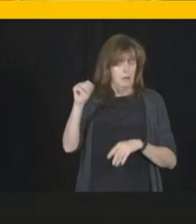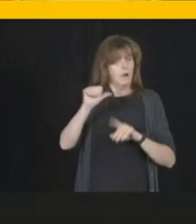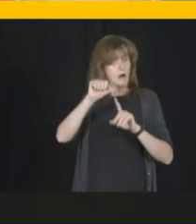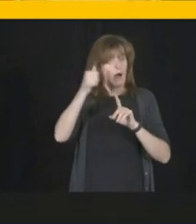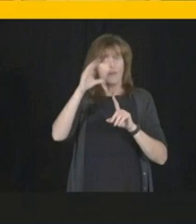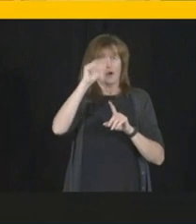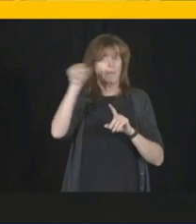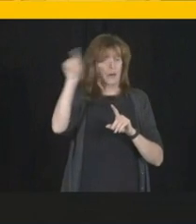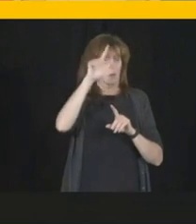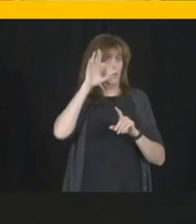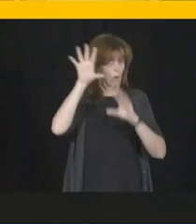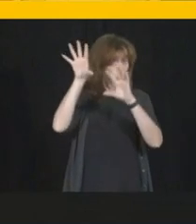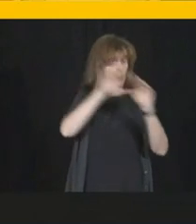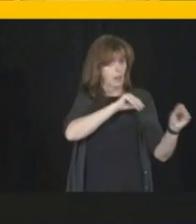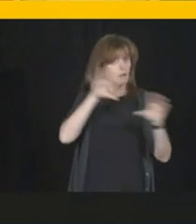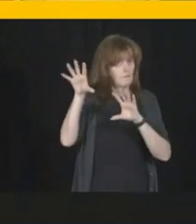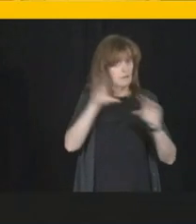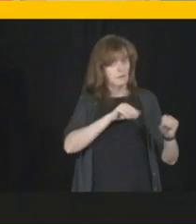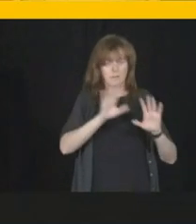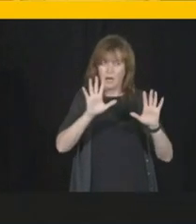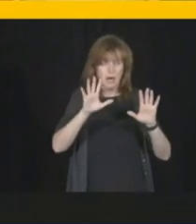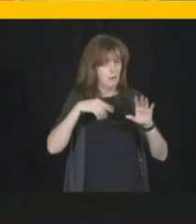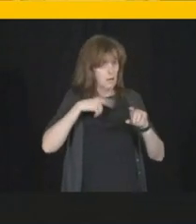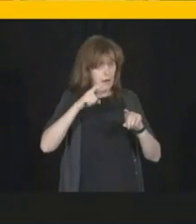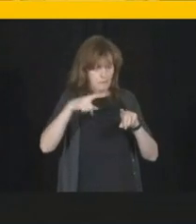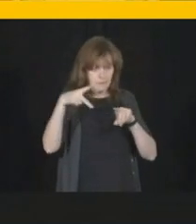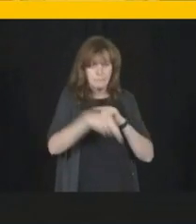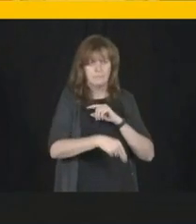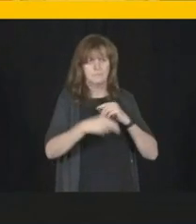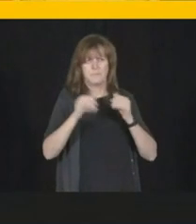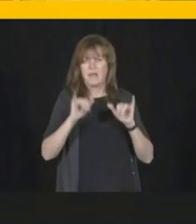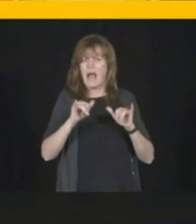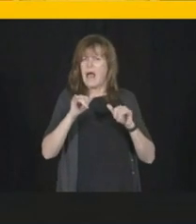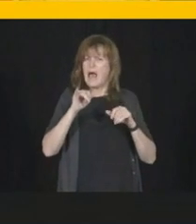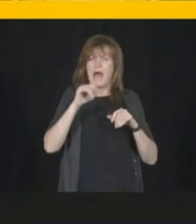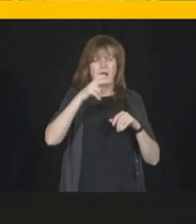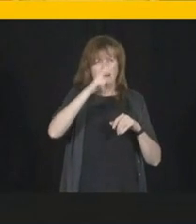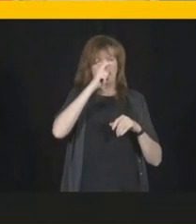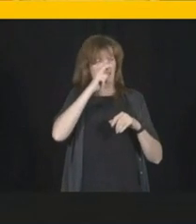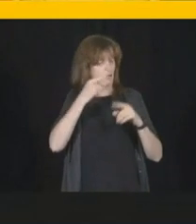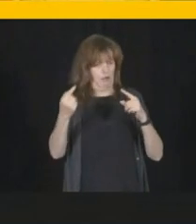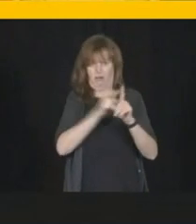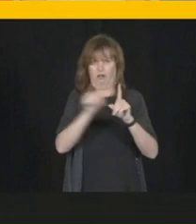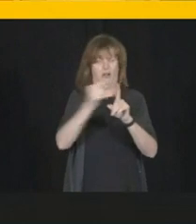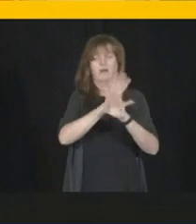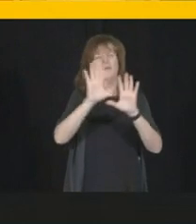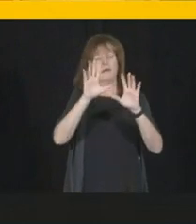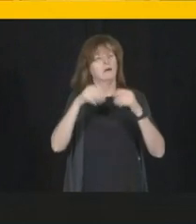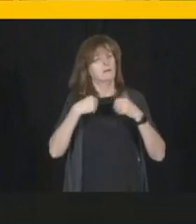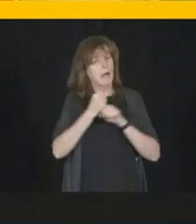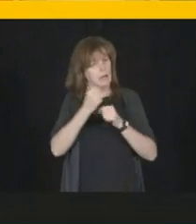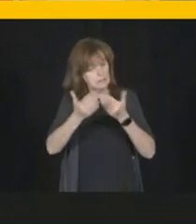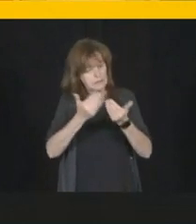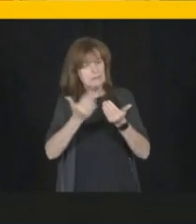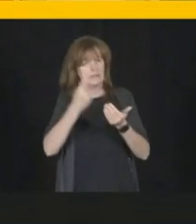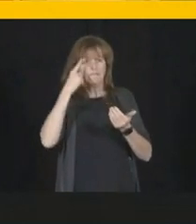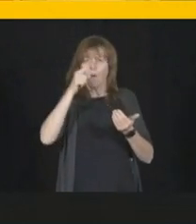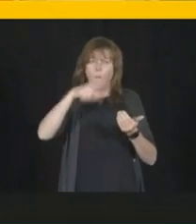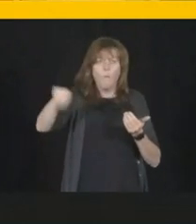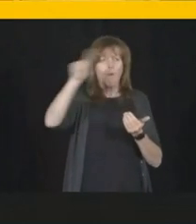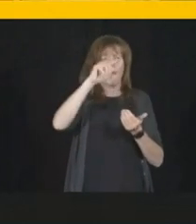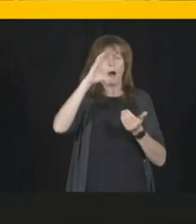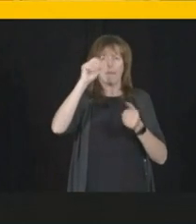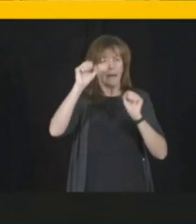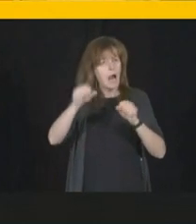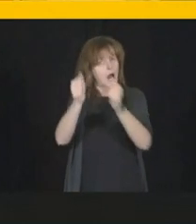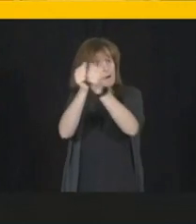down the road. I'll be at the front door of the world headquarters for Ford, banging down their door, selling them why Ontario is the best place to